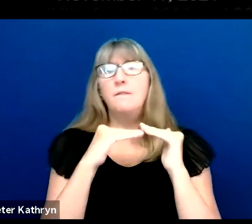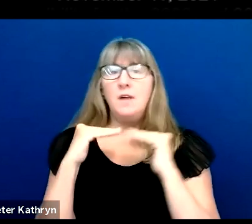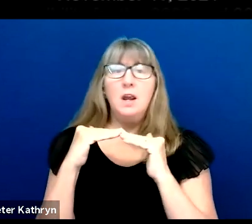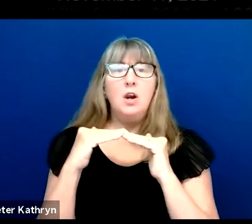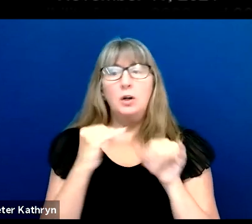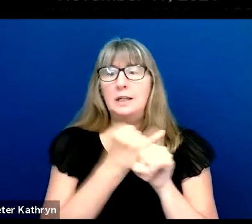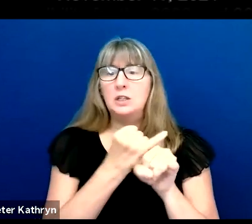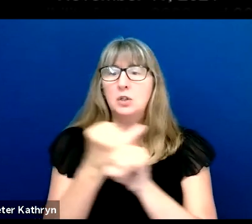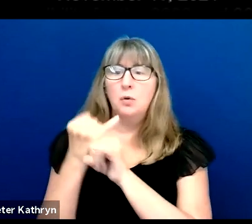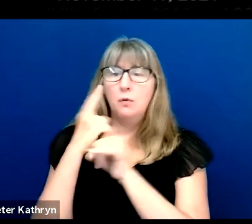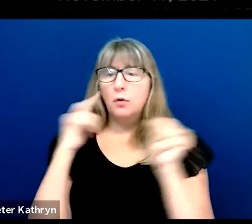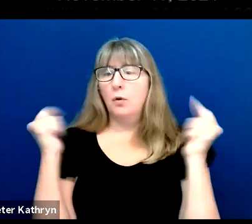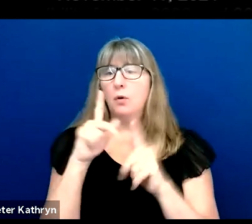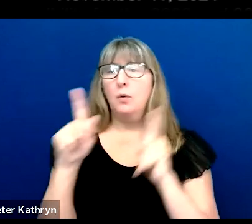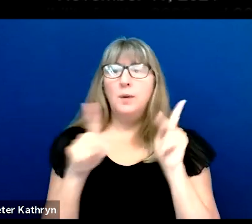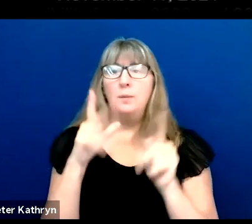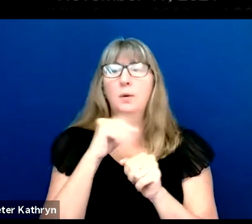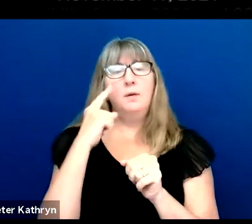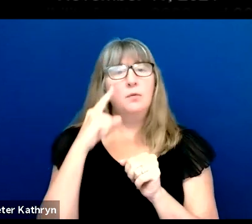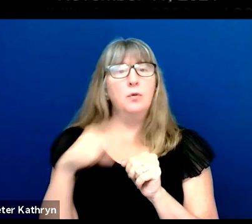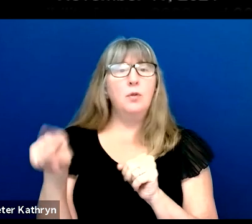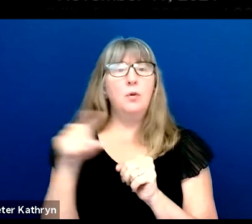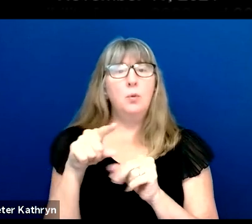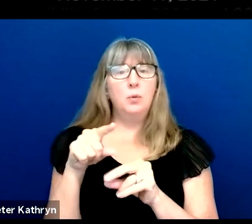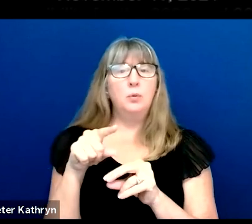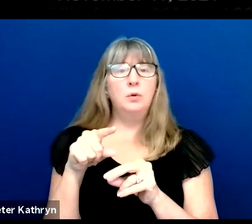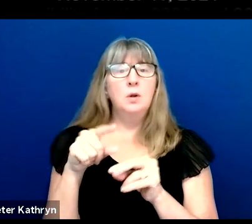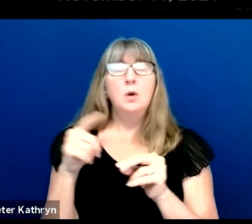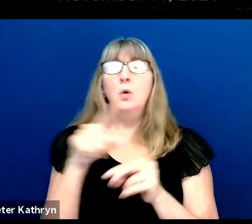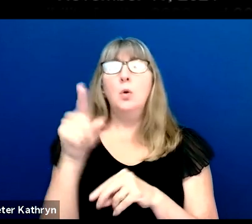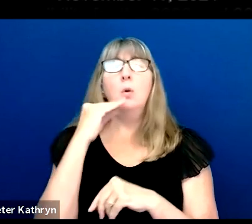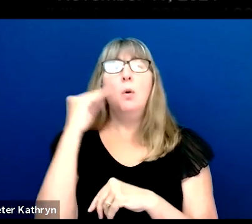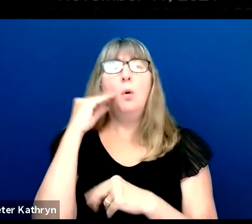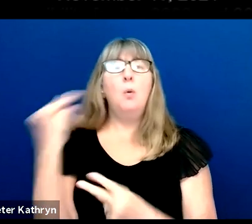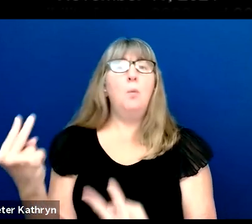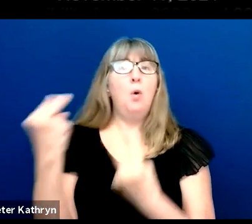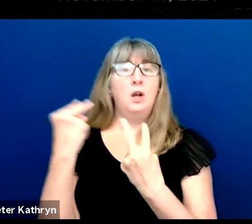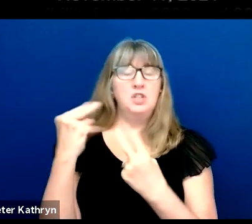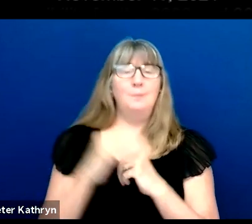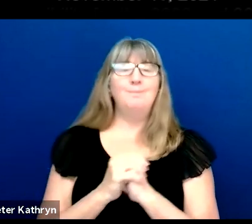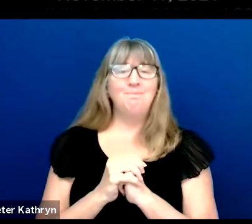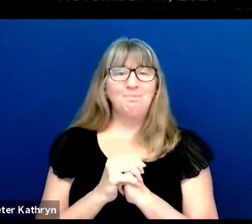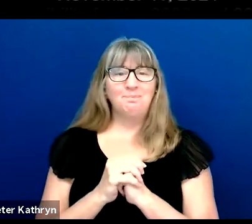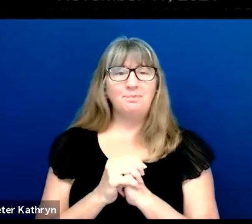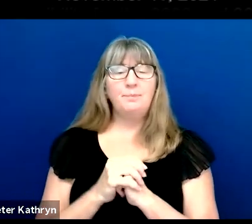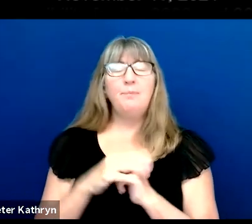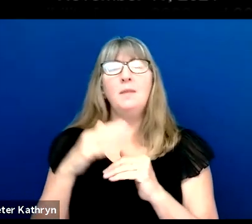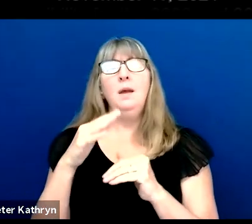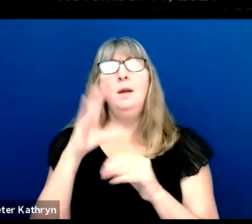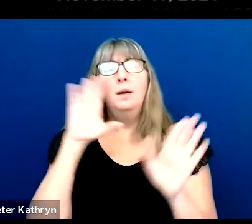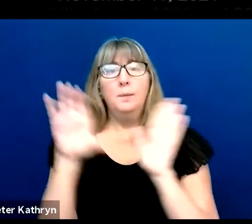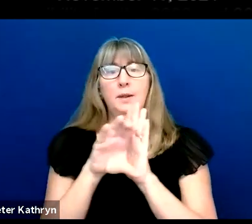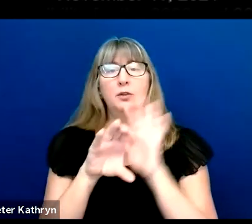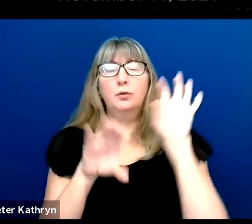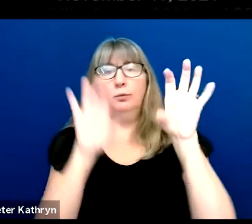for all people. And for those watching at home, on the top left is a photo from a Stop Asian Hate protest